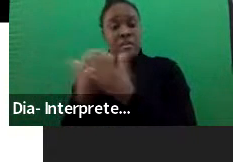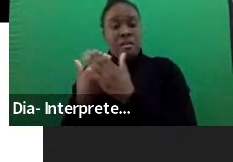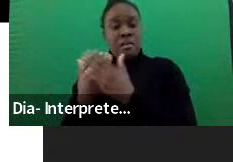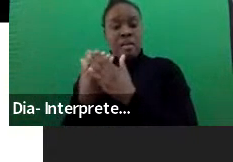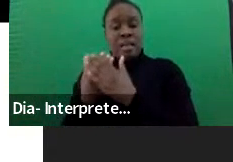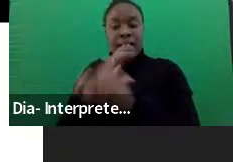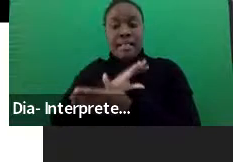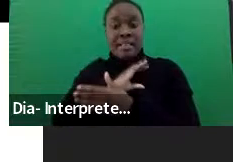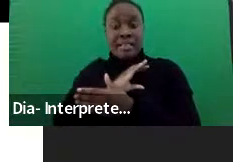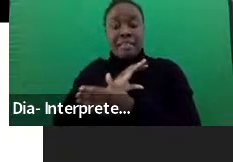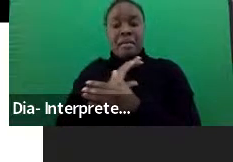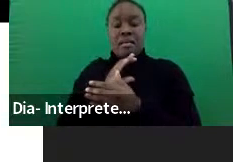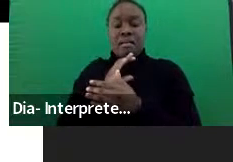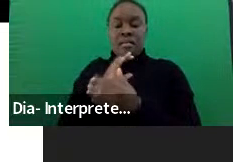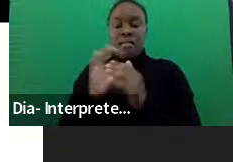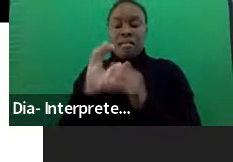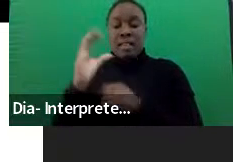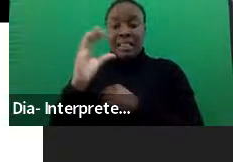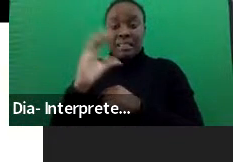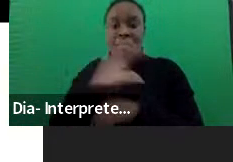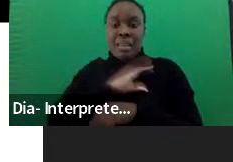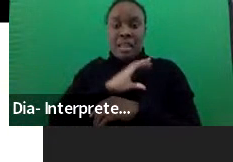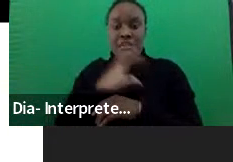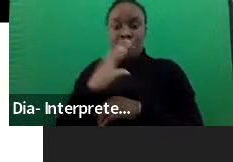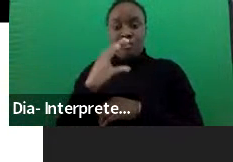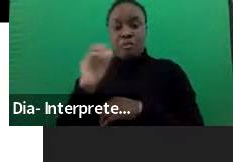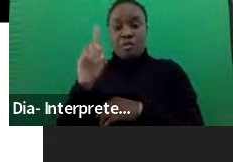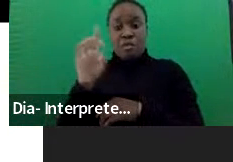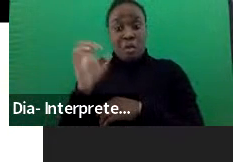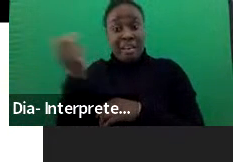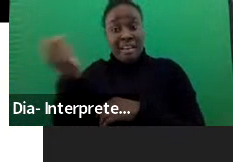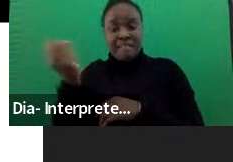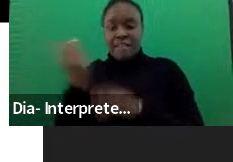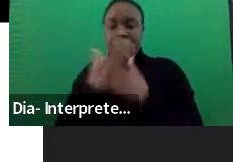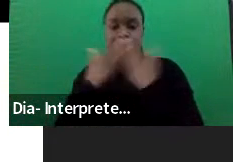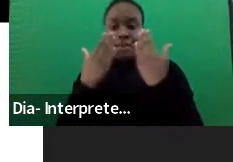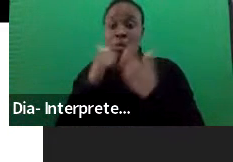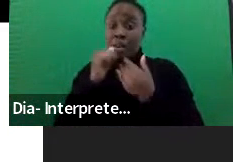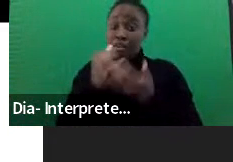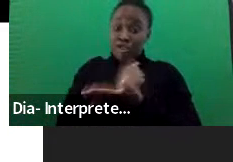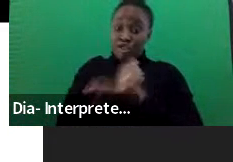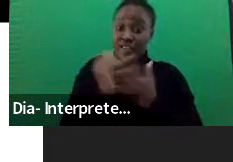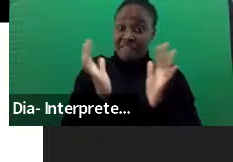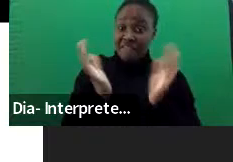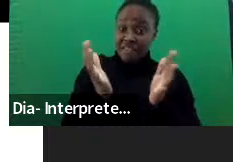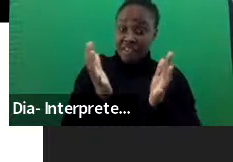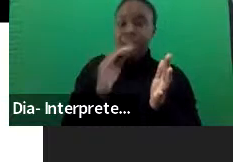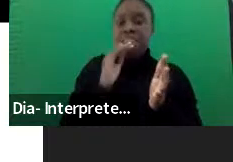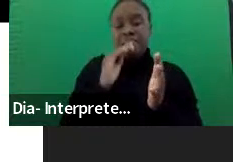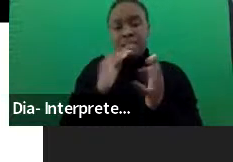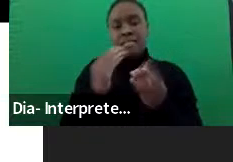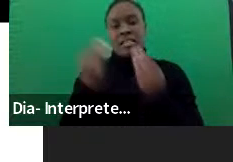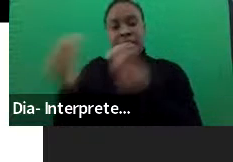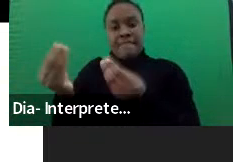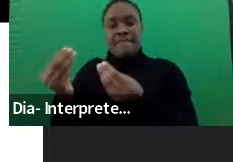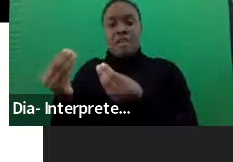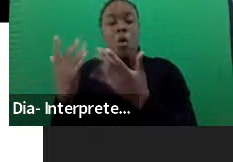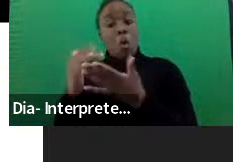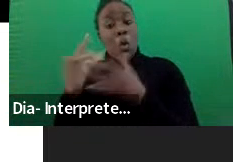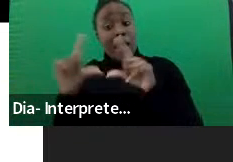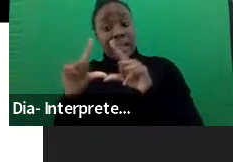code that is normally assigned upon registration or licensing in respect of other customs